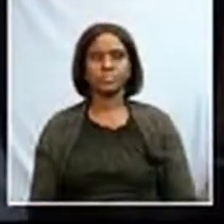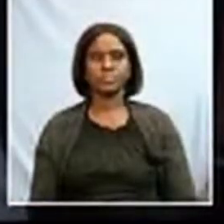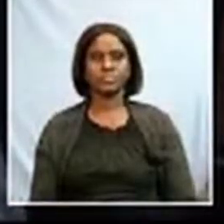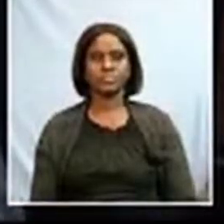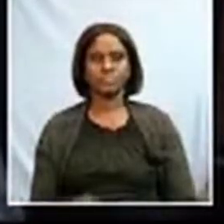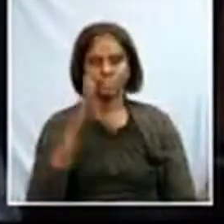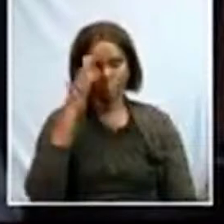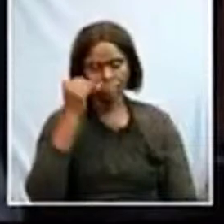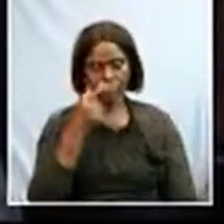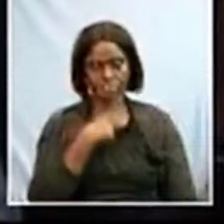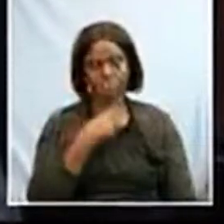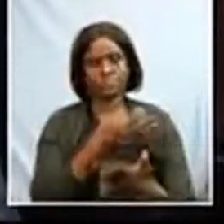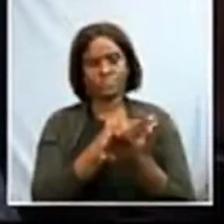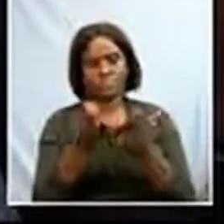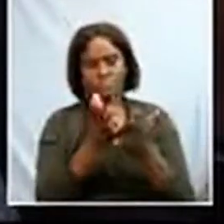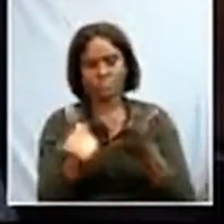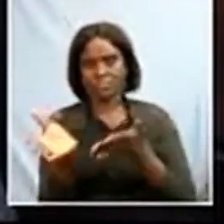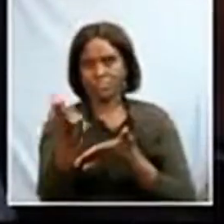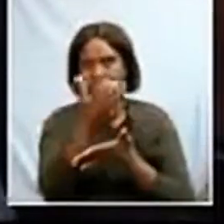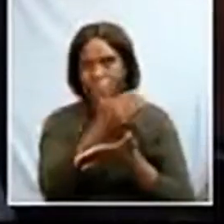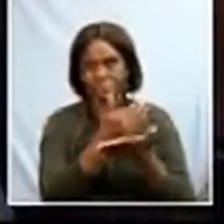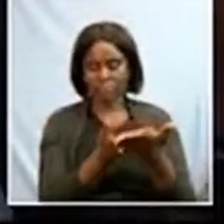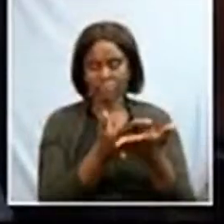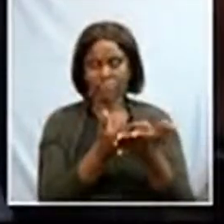That's why he failed to mobilize.